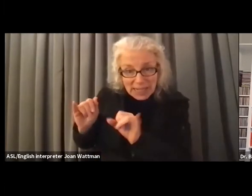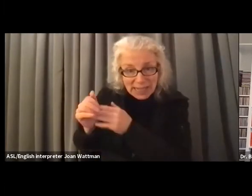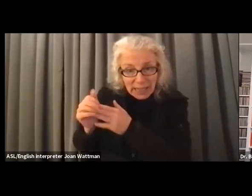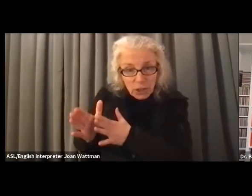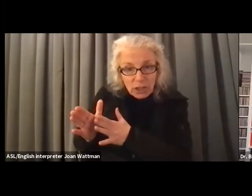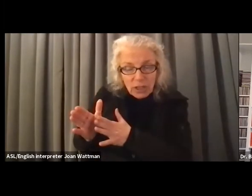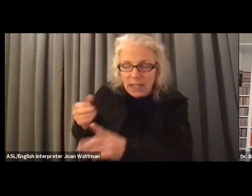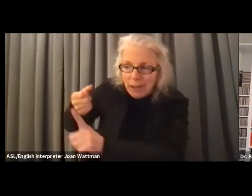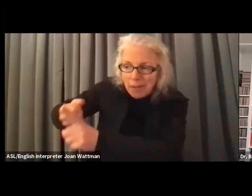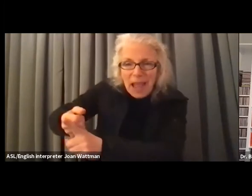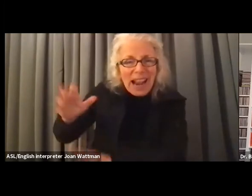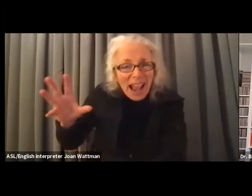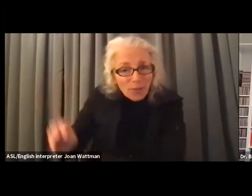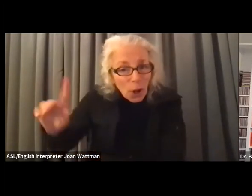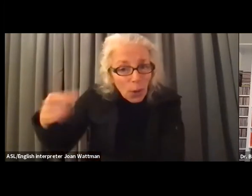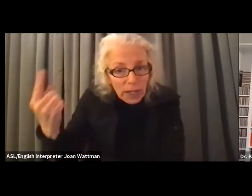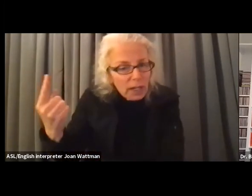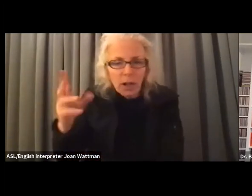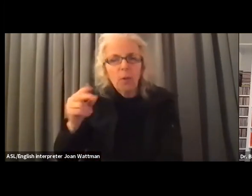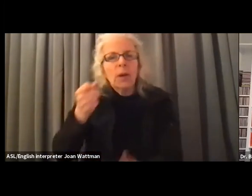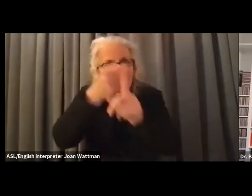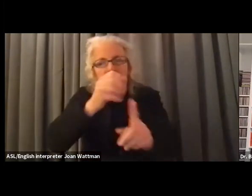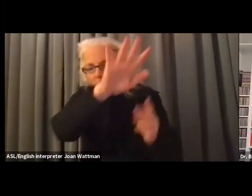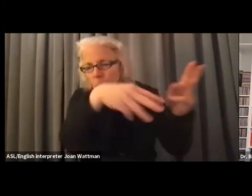on the African continent, but on the world.